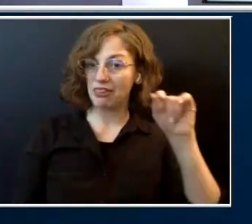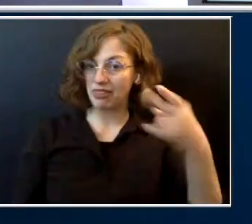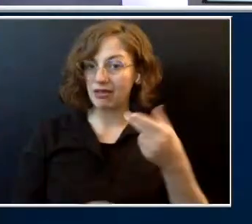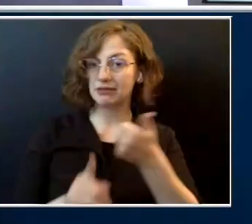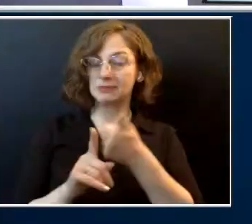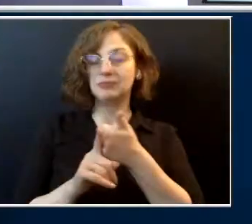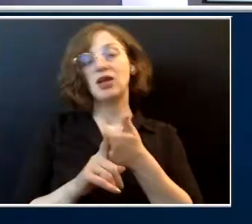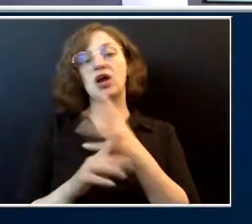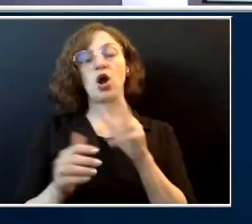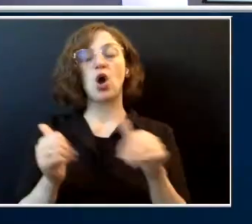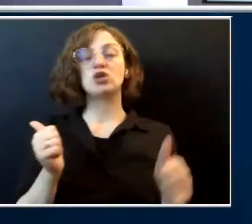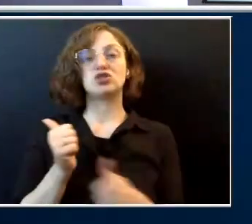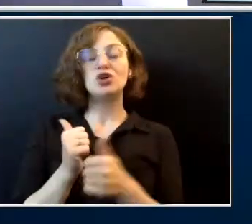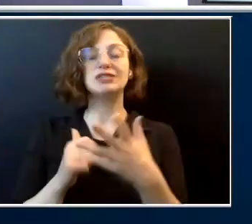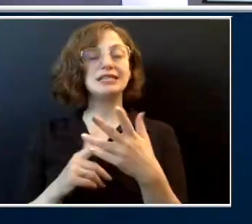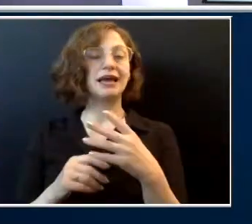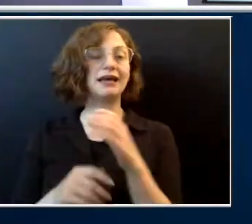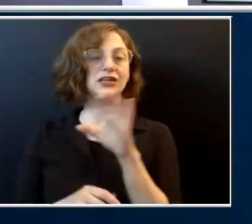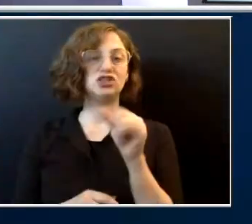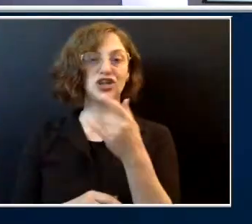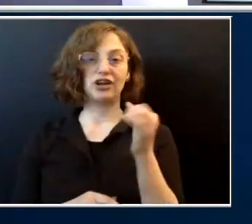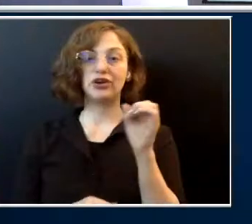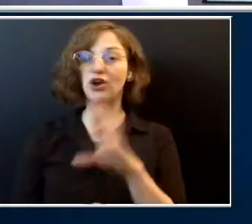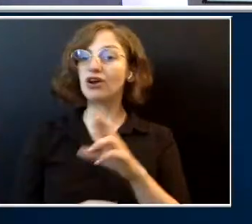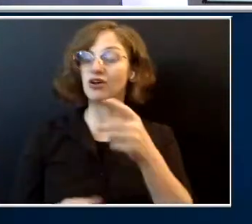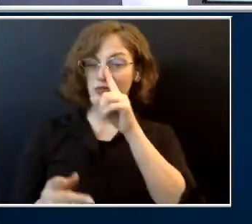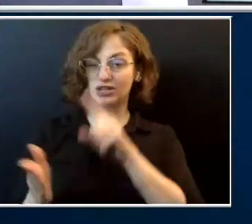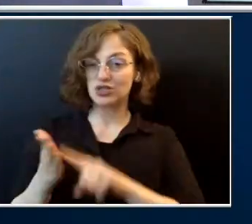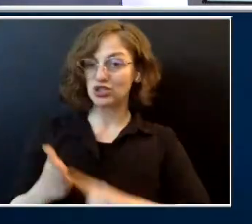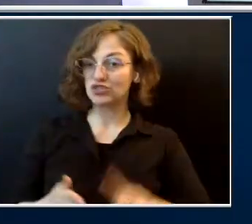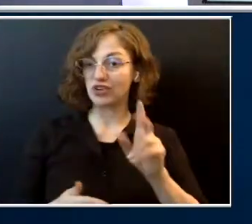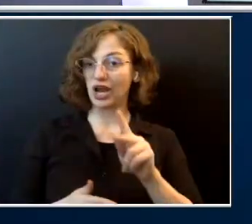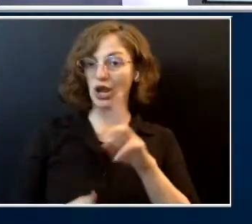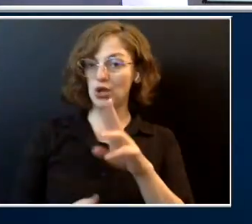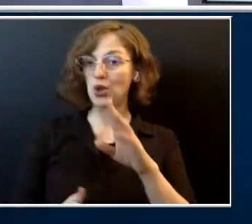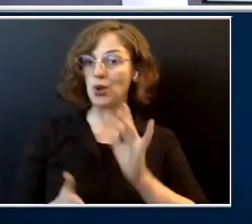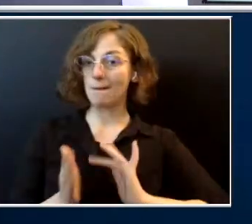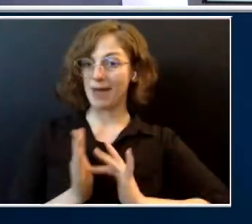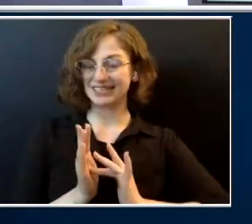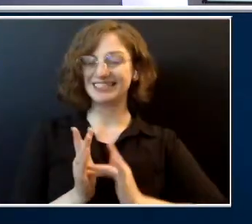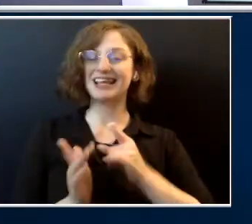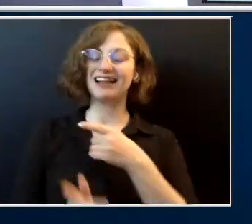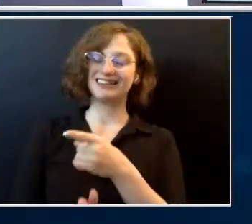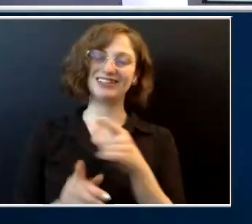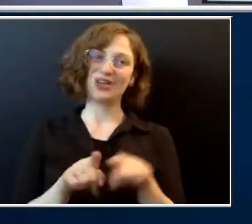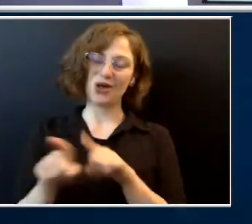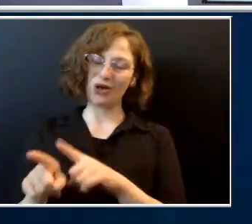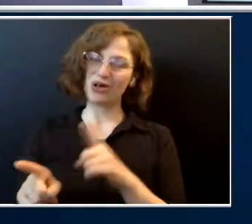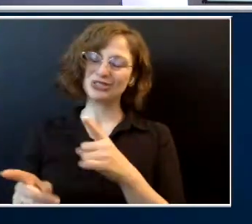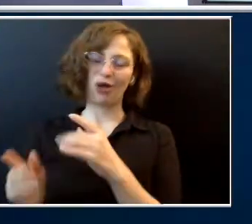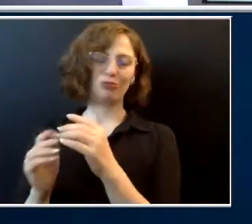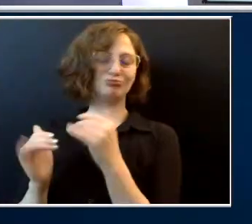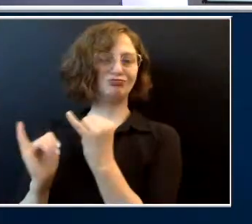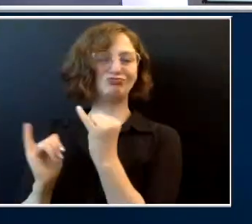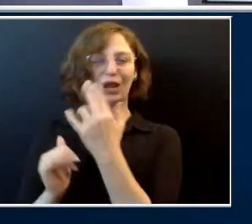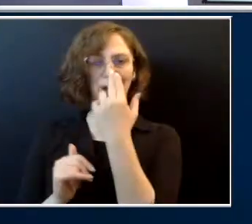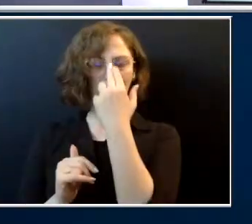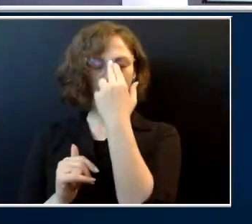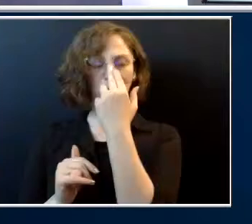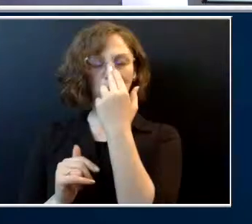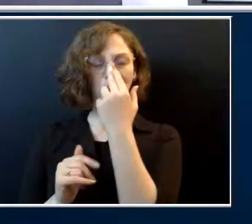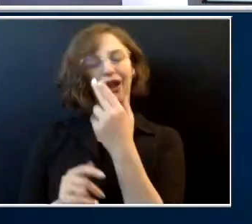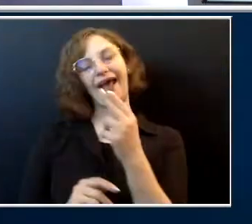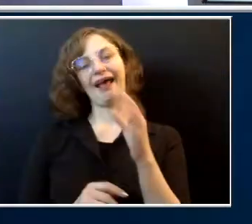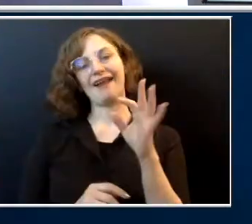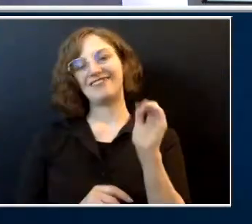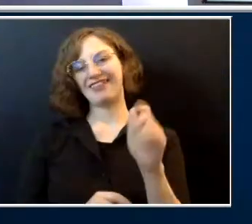is a lot of words, Peter Smith. I've known Peter Smith for a very long time, also a fellow nerd and fly fisherman. And Peter has had a lot